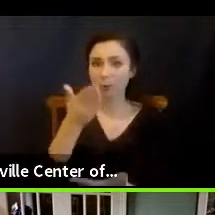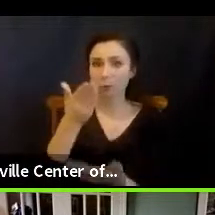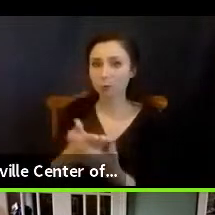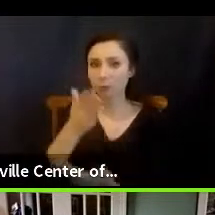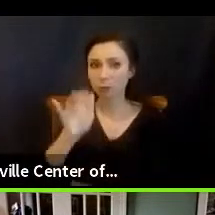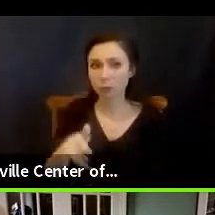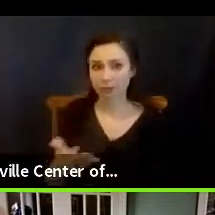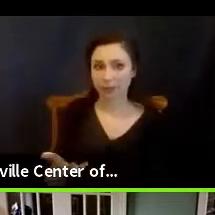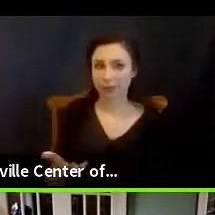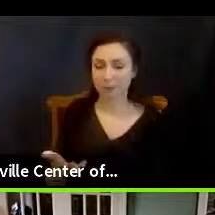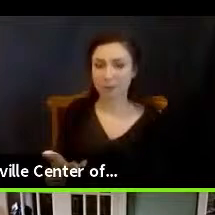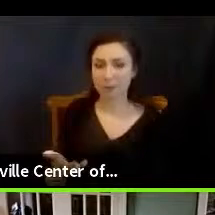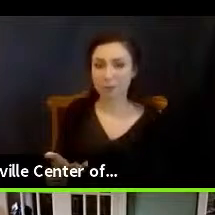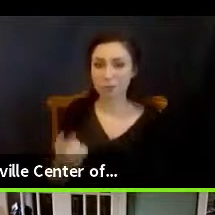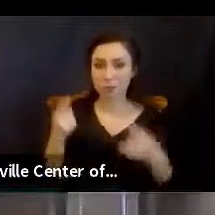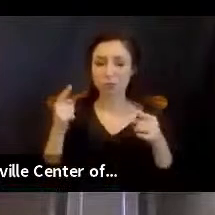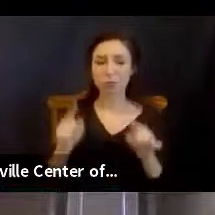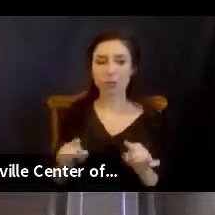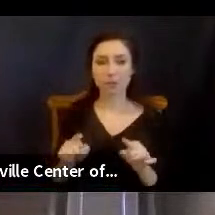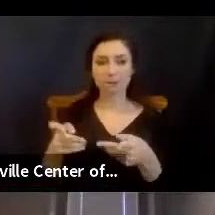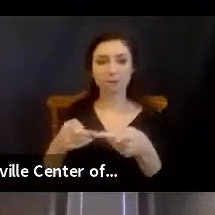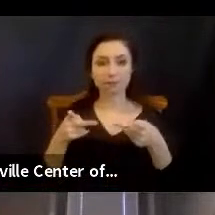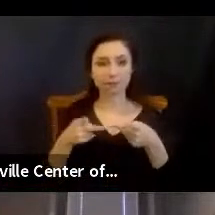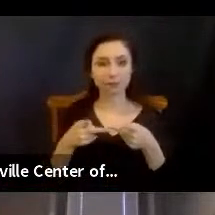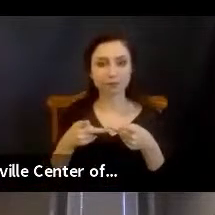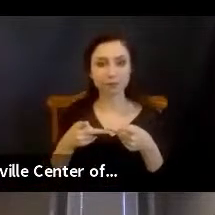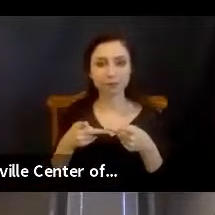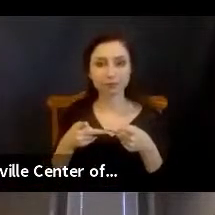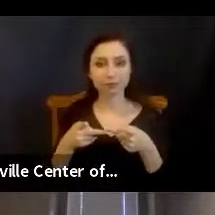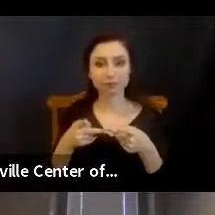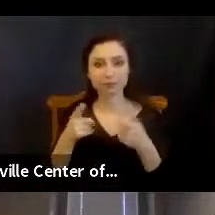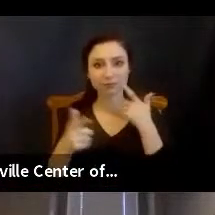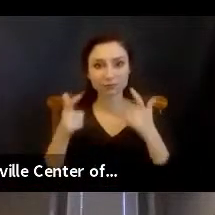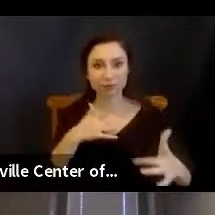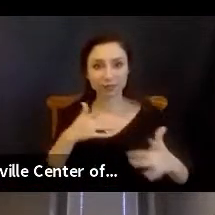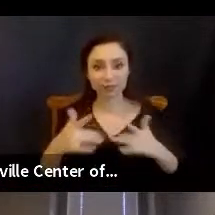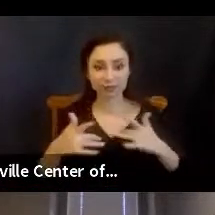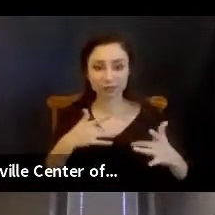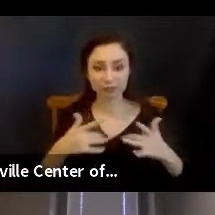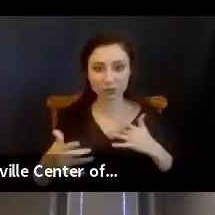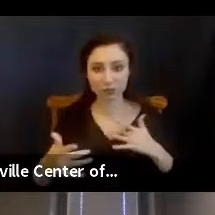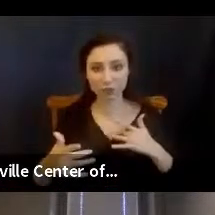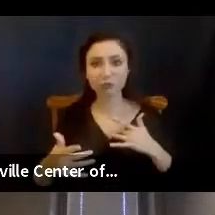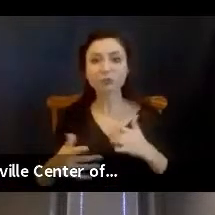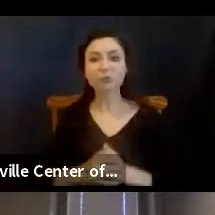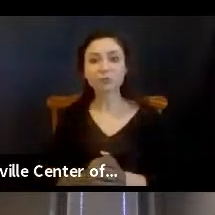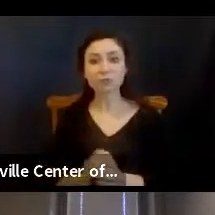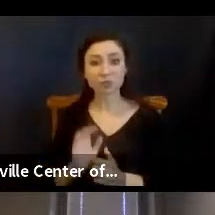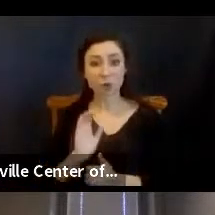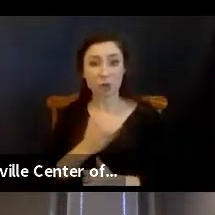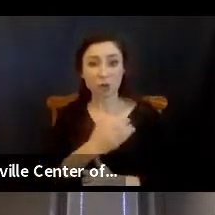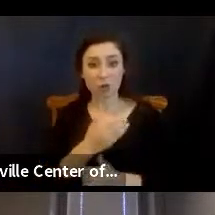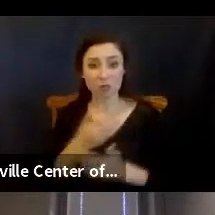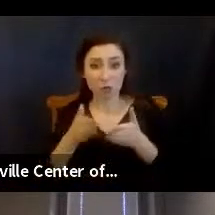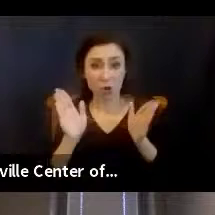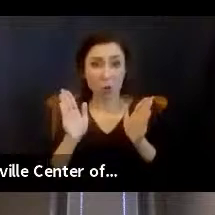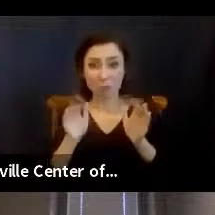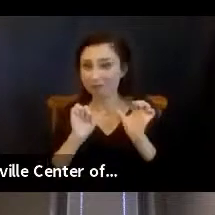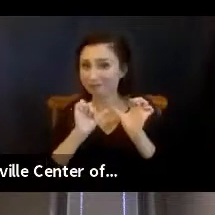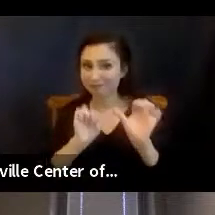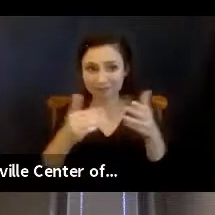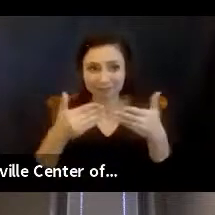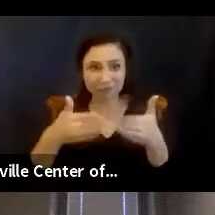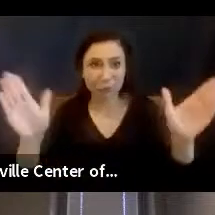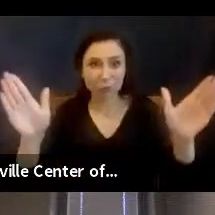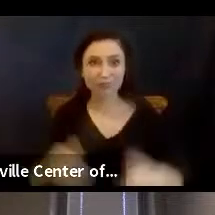happened is the places that have been our main area of concern are open and are remaining